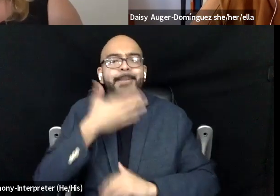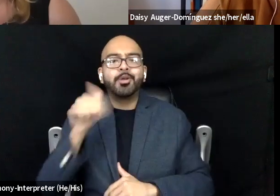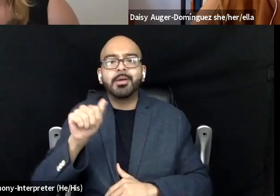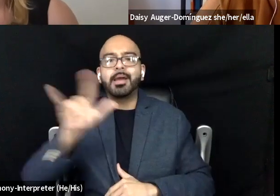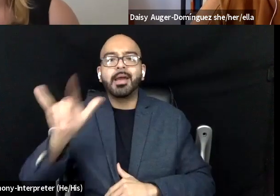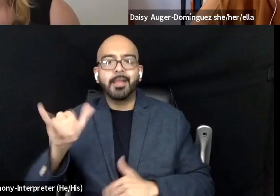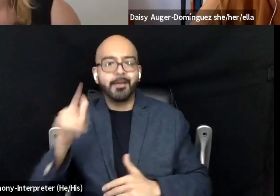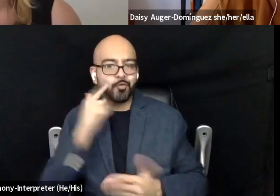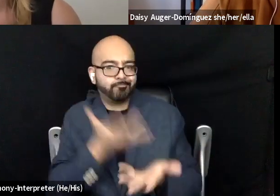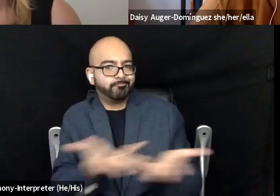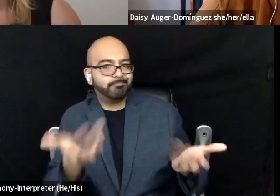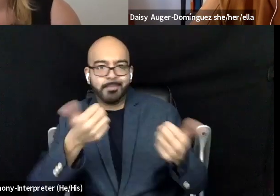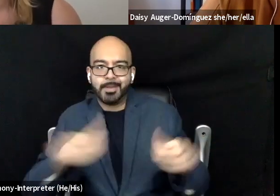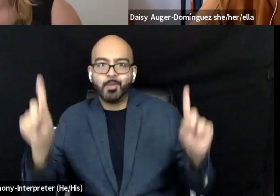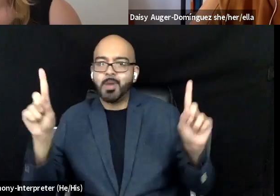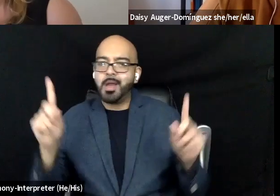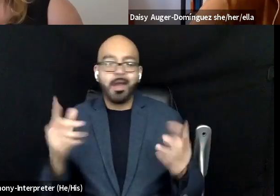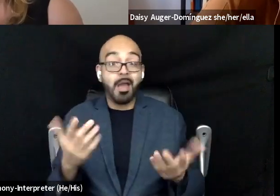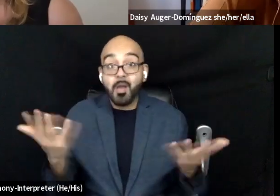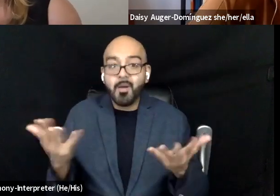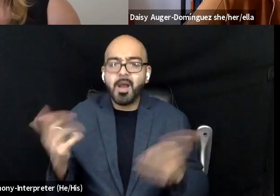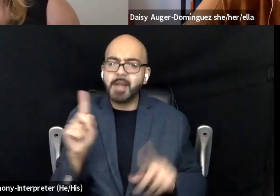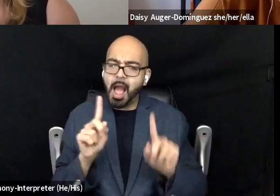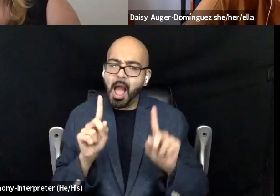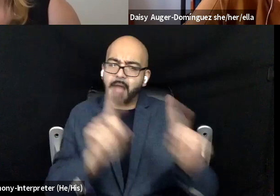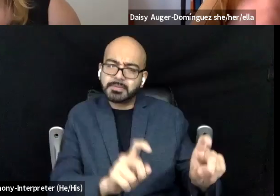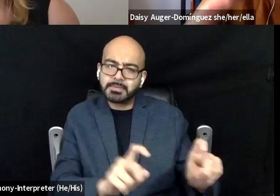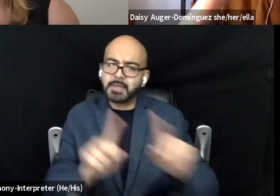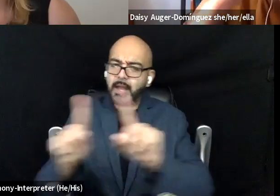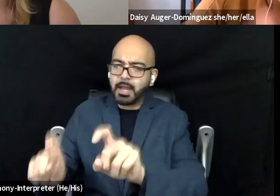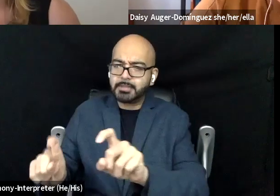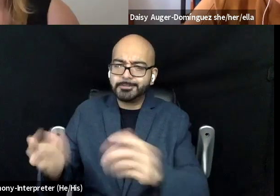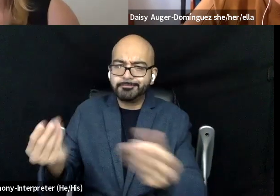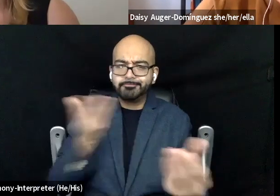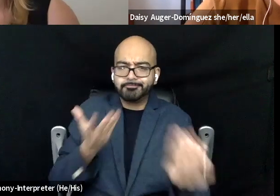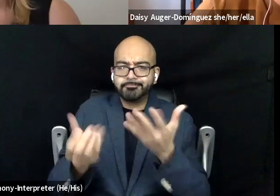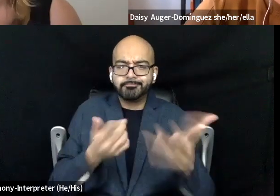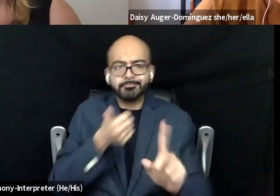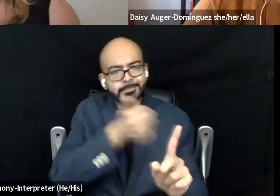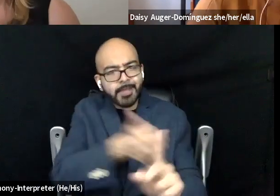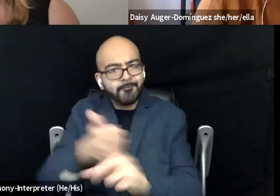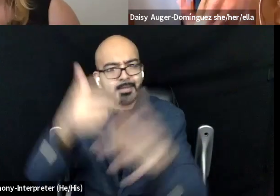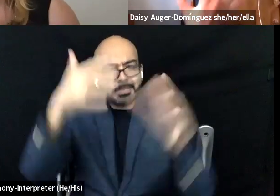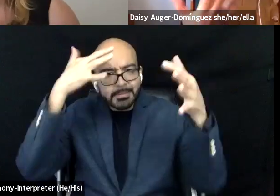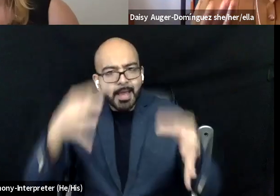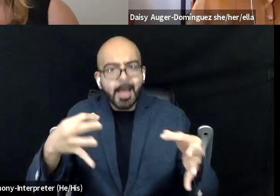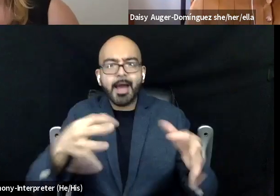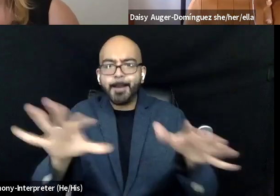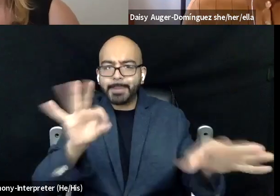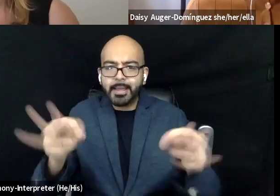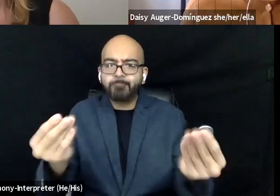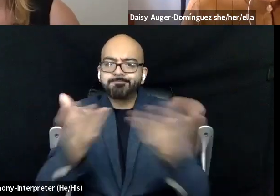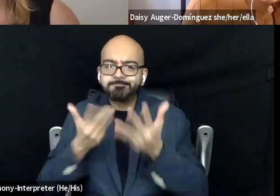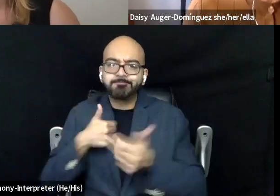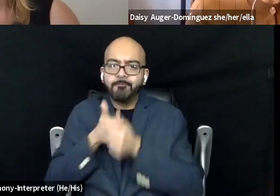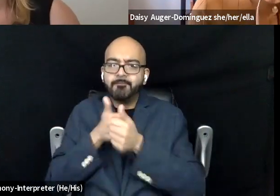is to ask, to know, to allow people to define themselves. Yeah. Mm-hmm. Yeah. There's an agency in